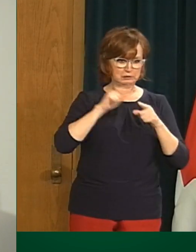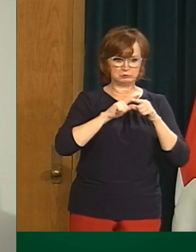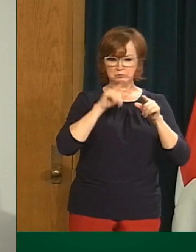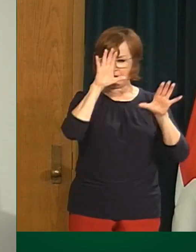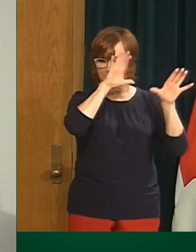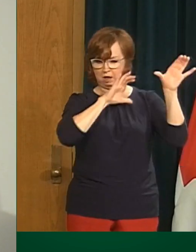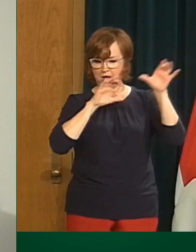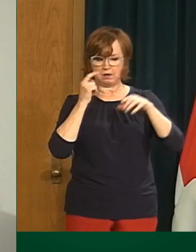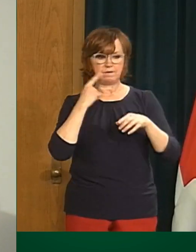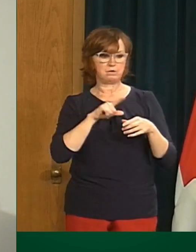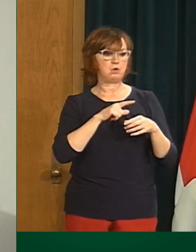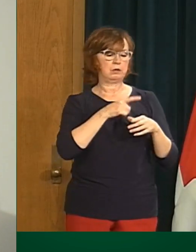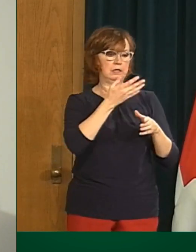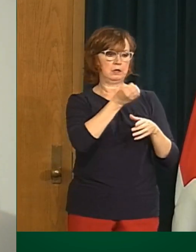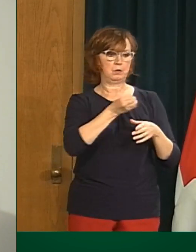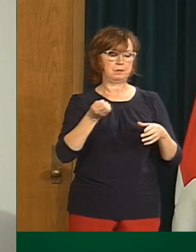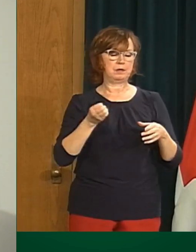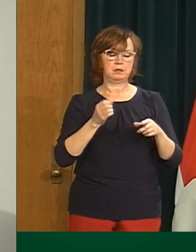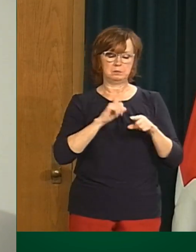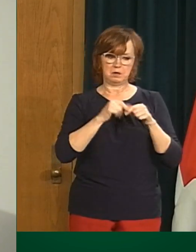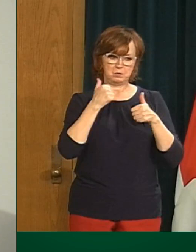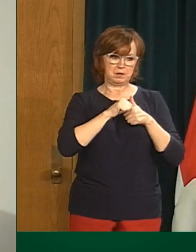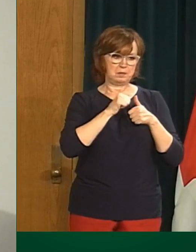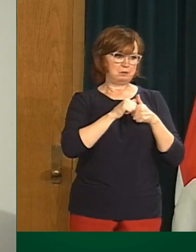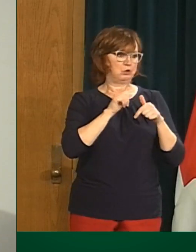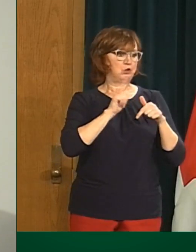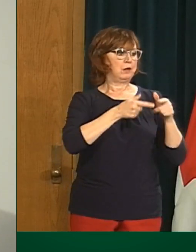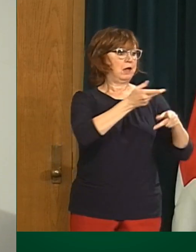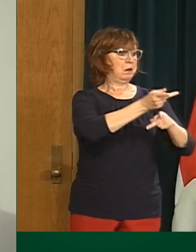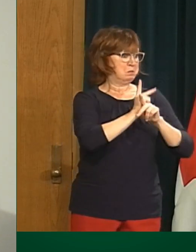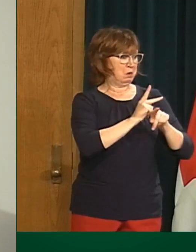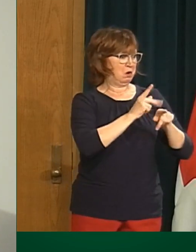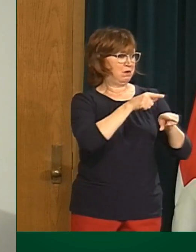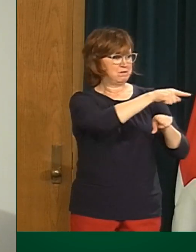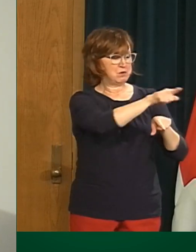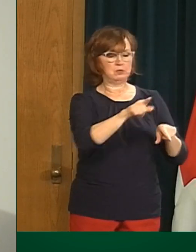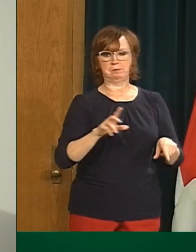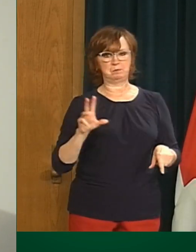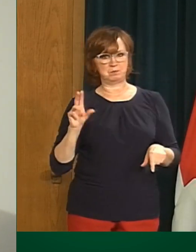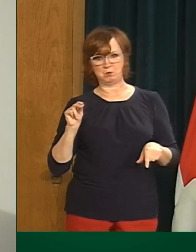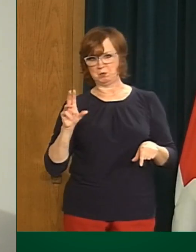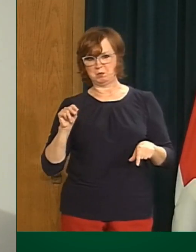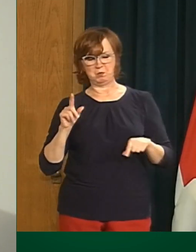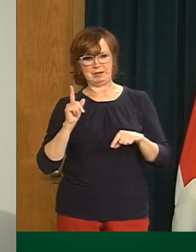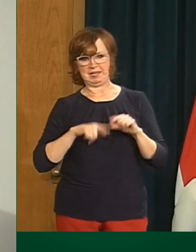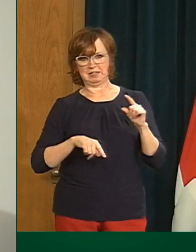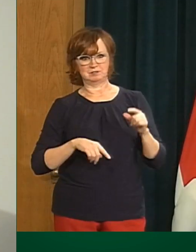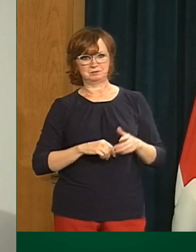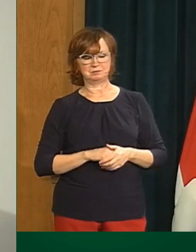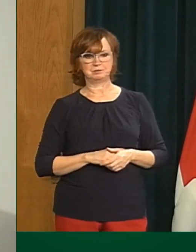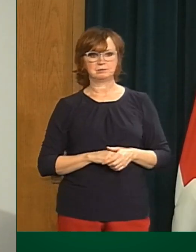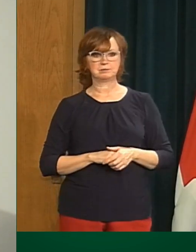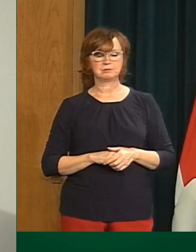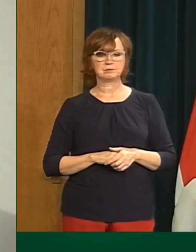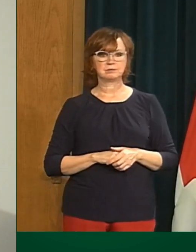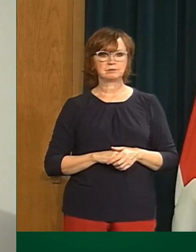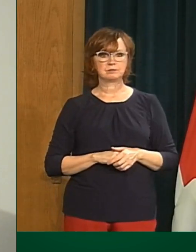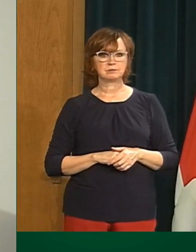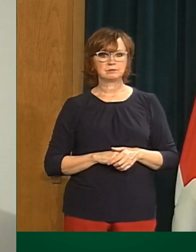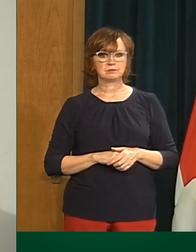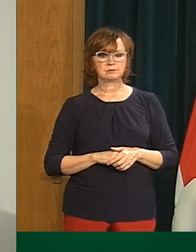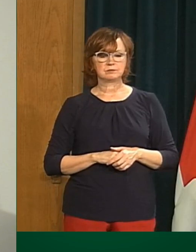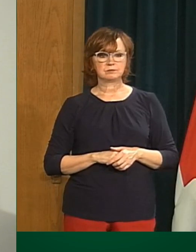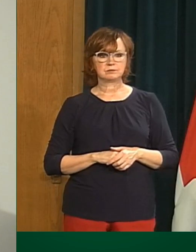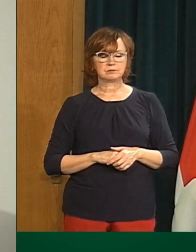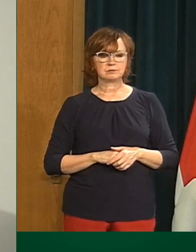has to be conserved and protected for urgent care cannot in any case be compromised to provide non-urgent care. And we are hopeful